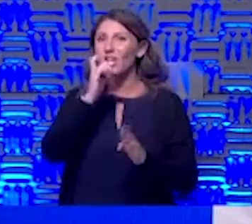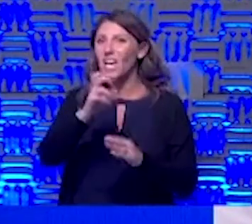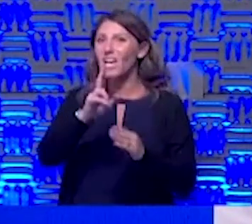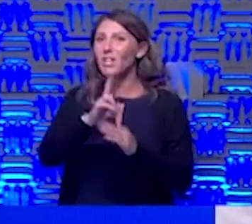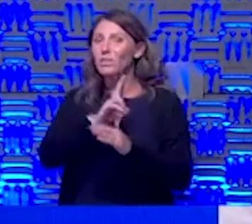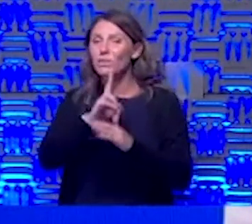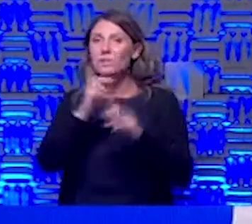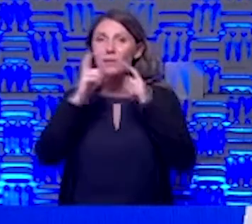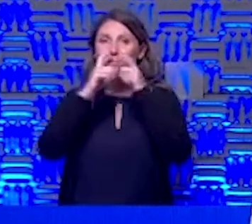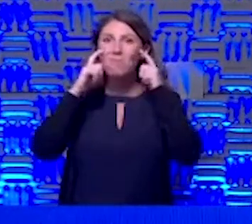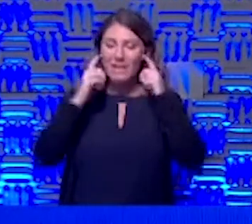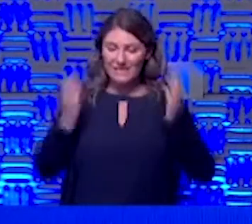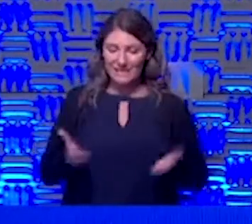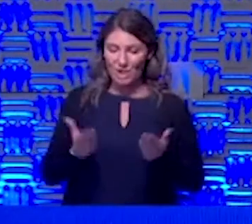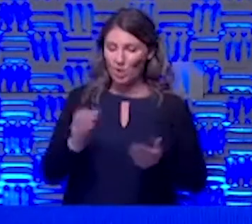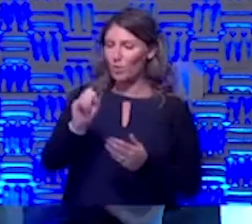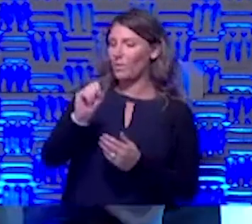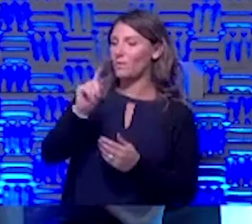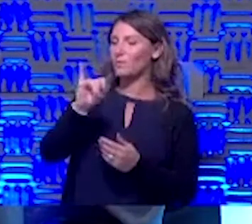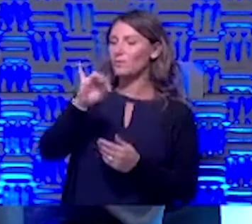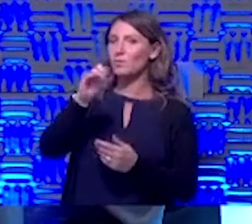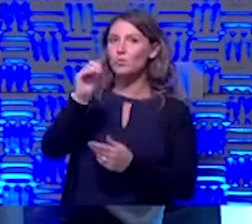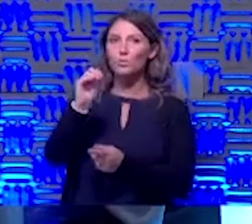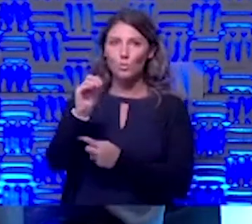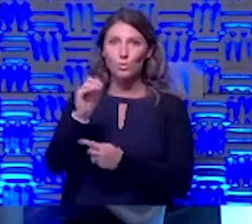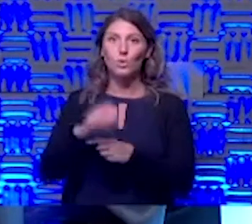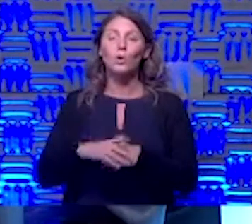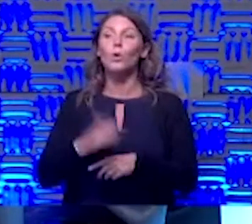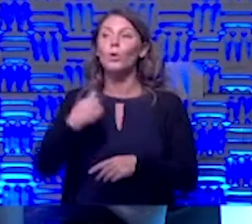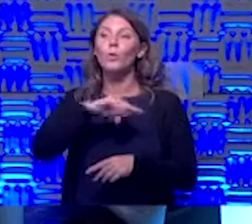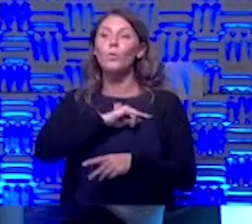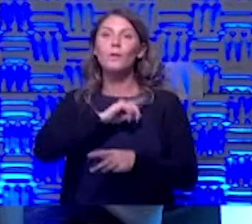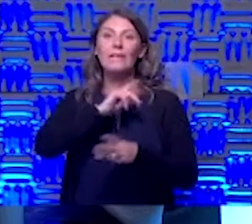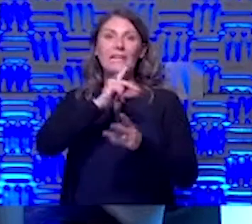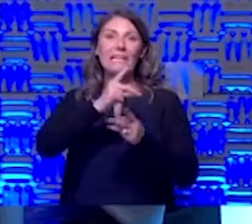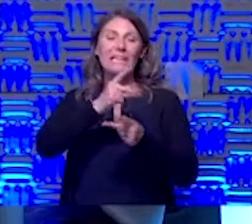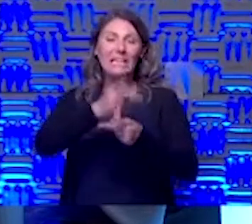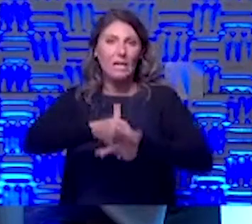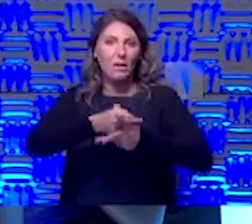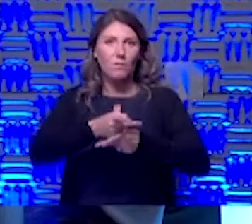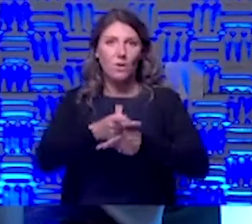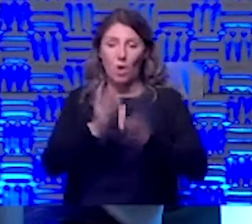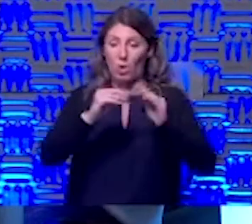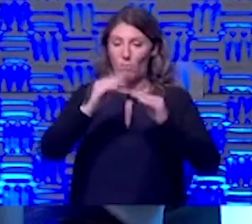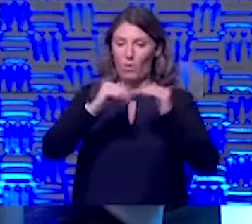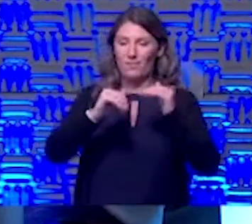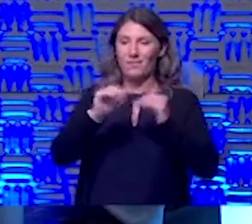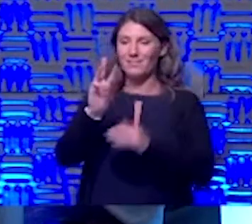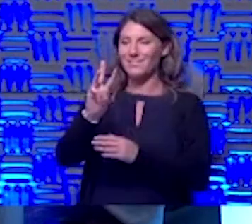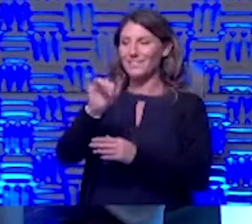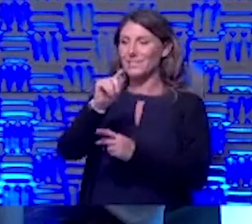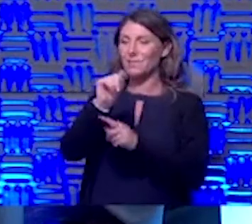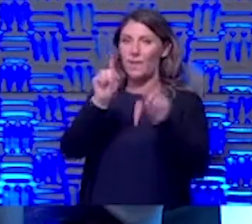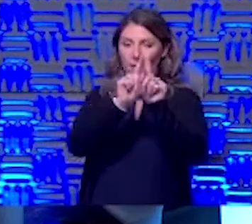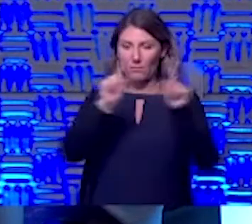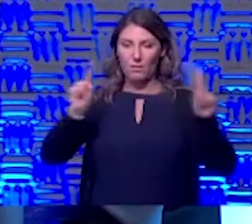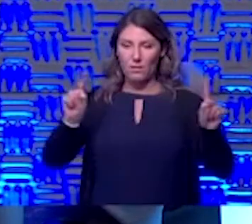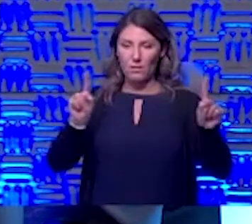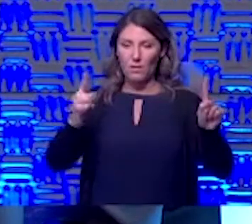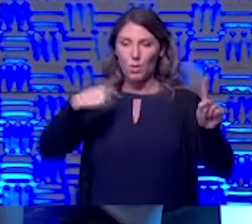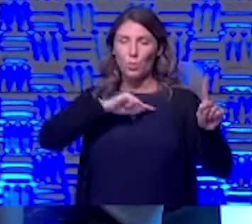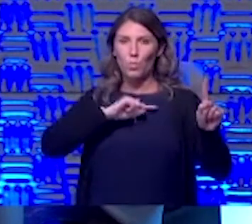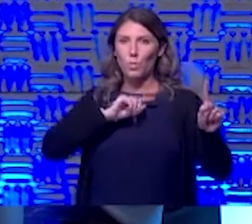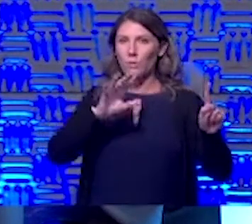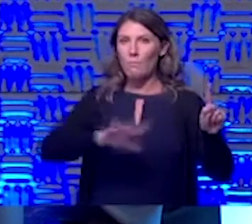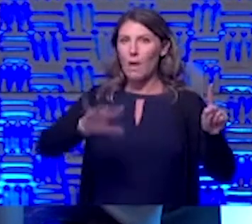masks in our studio, please? We do. Yeah. So we very carefully go more than 6 feet apart. In fact, we're 7 to 8